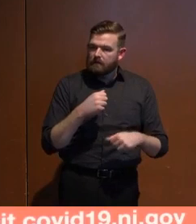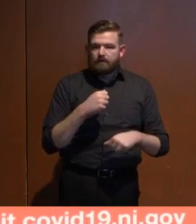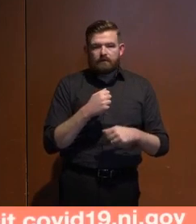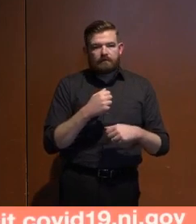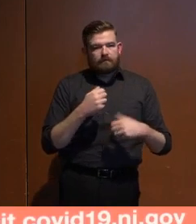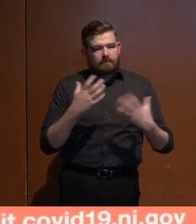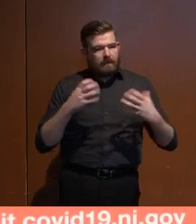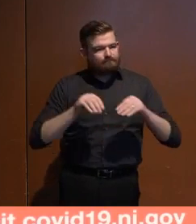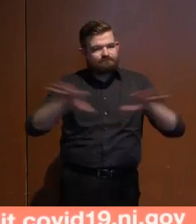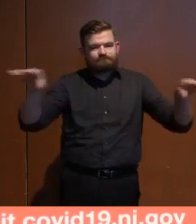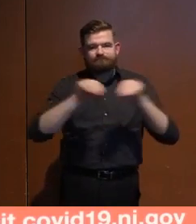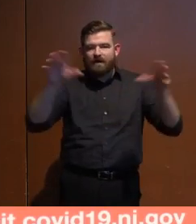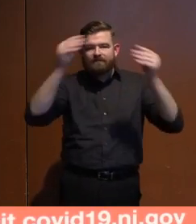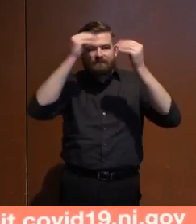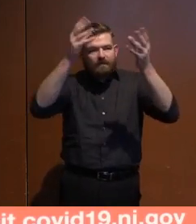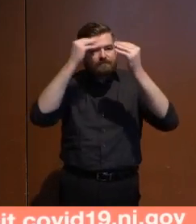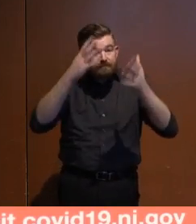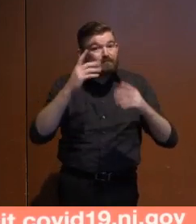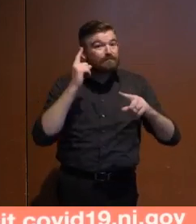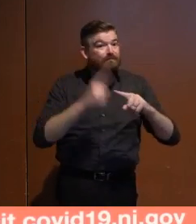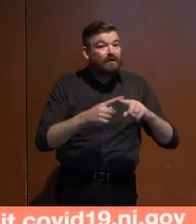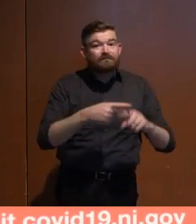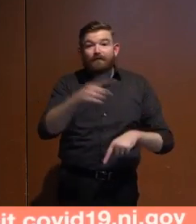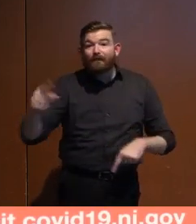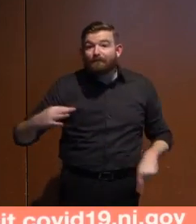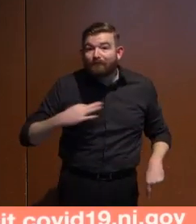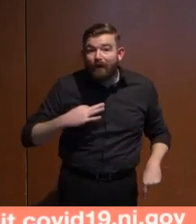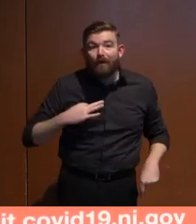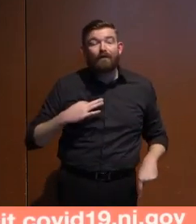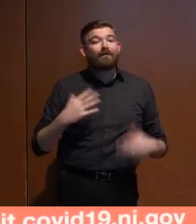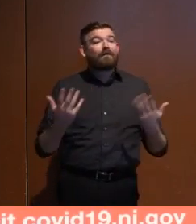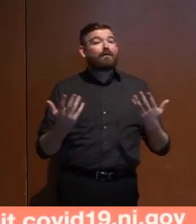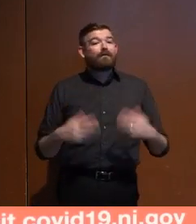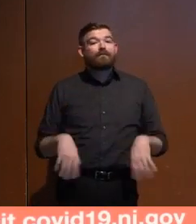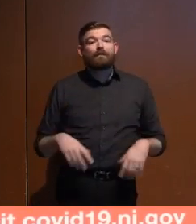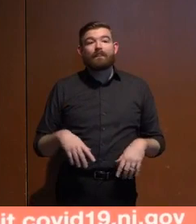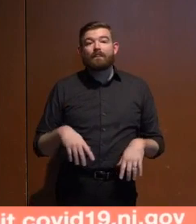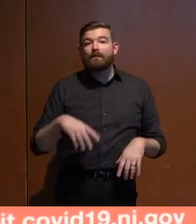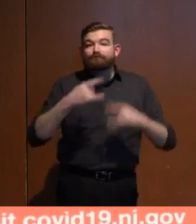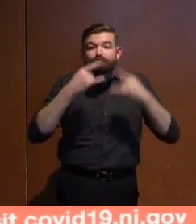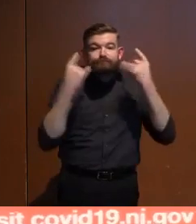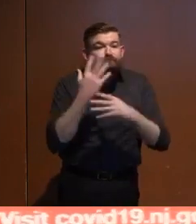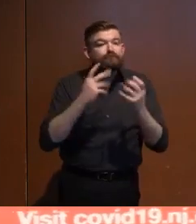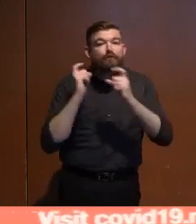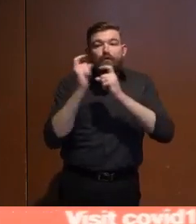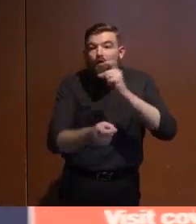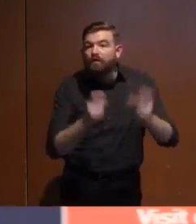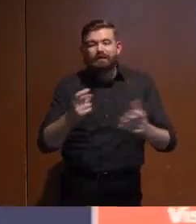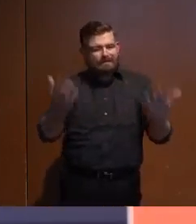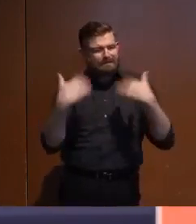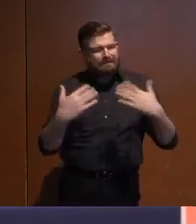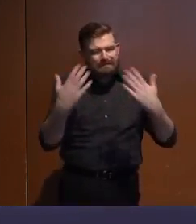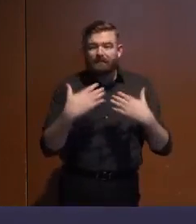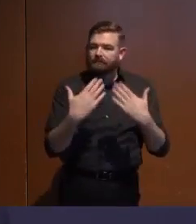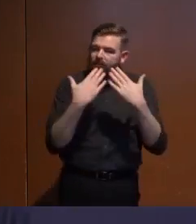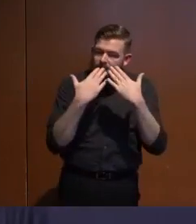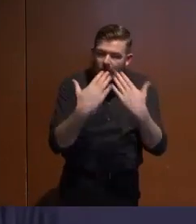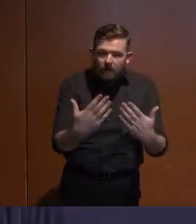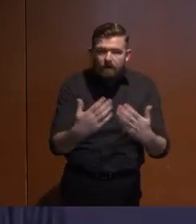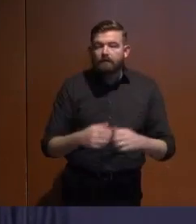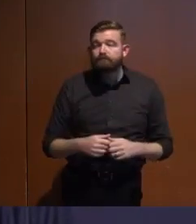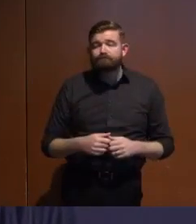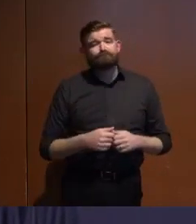get in, above all, your offers of help and assistance, for which we're very grateful. Thank you. Beth, cannot thank you and your team